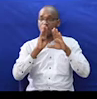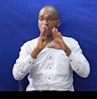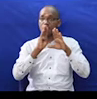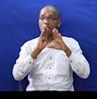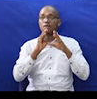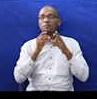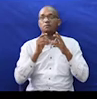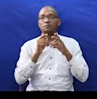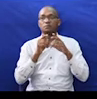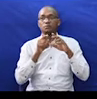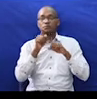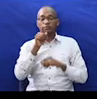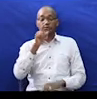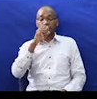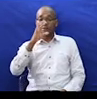This